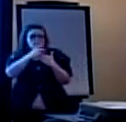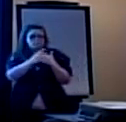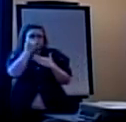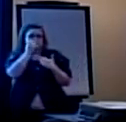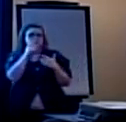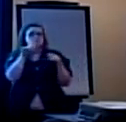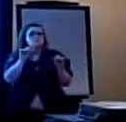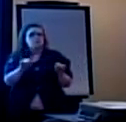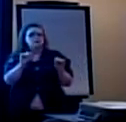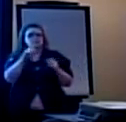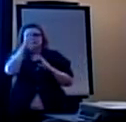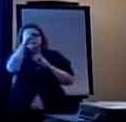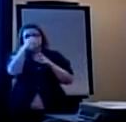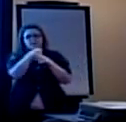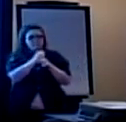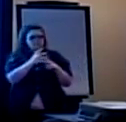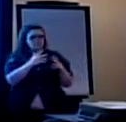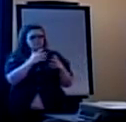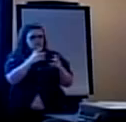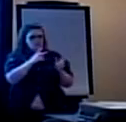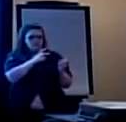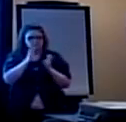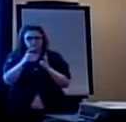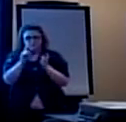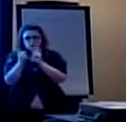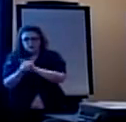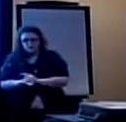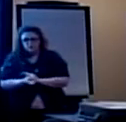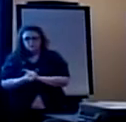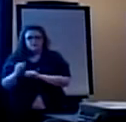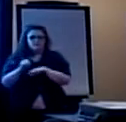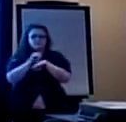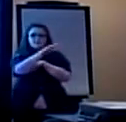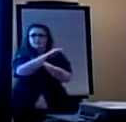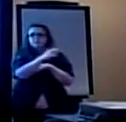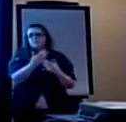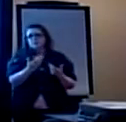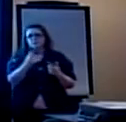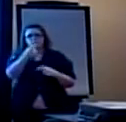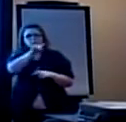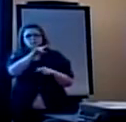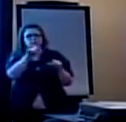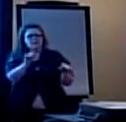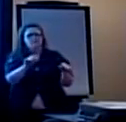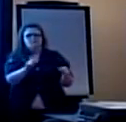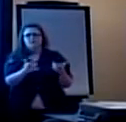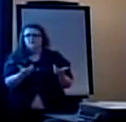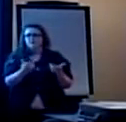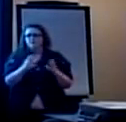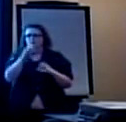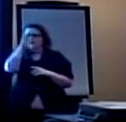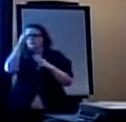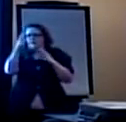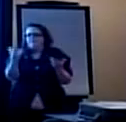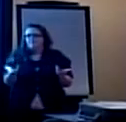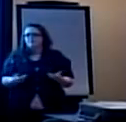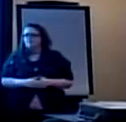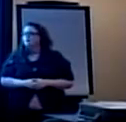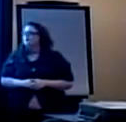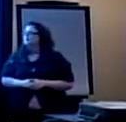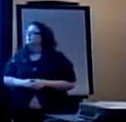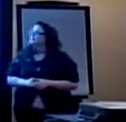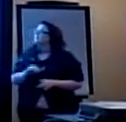that creative ability, because of course all of you have immense creative capability. The other part to